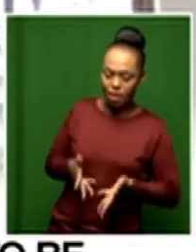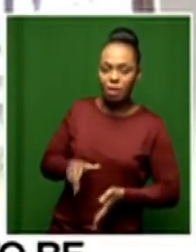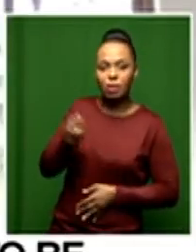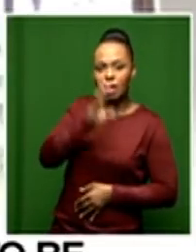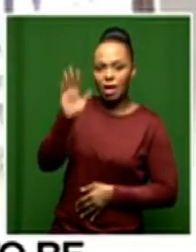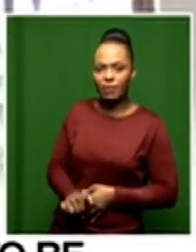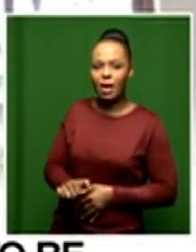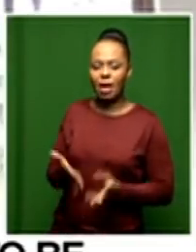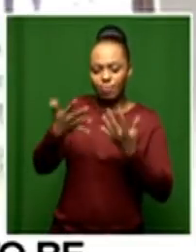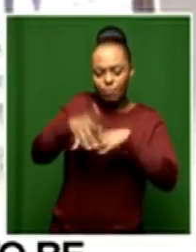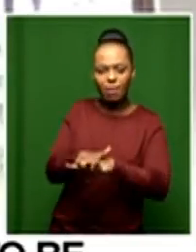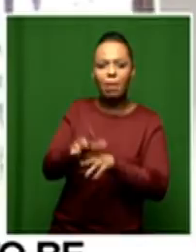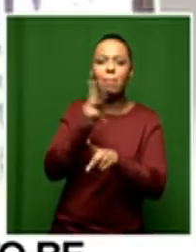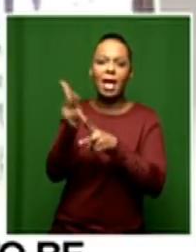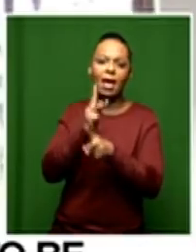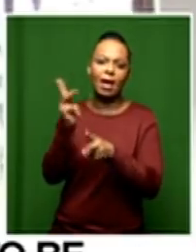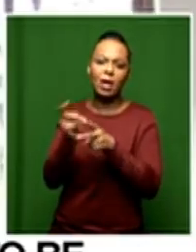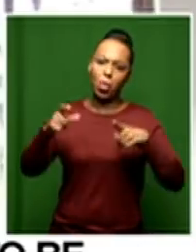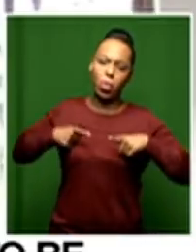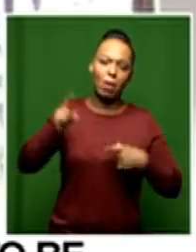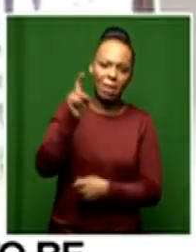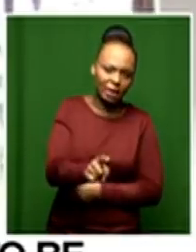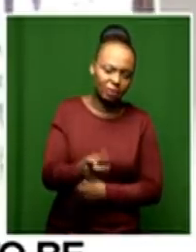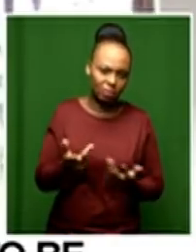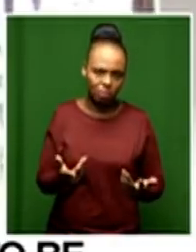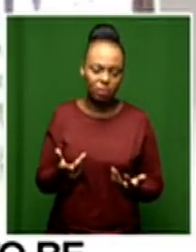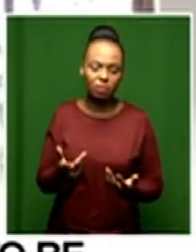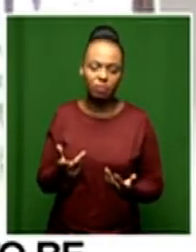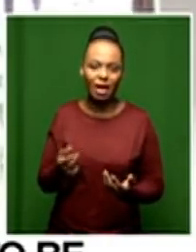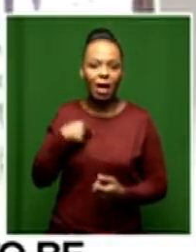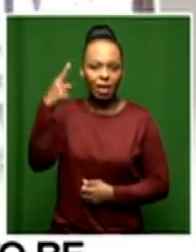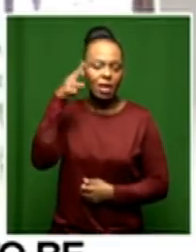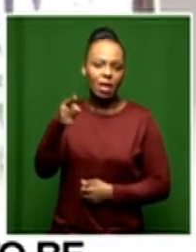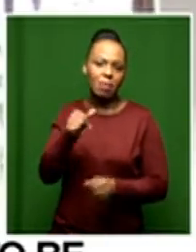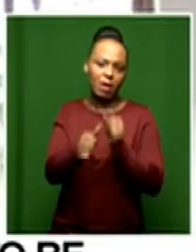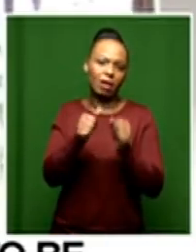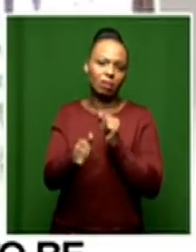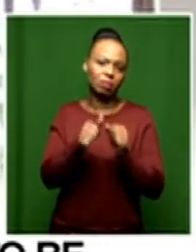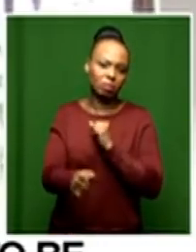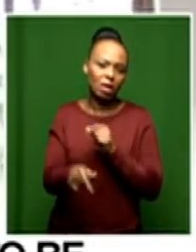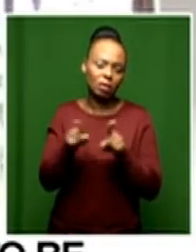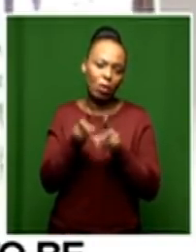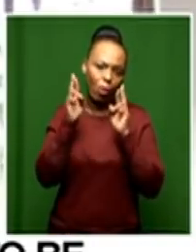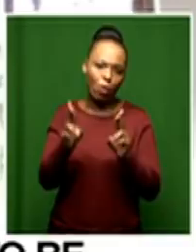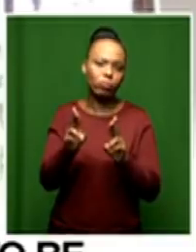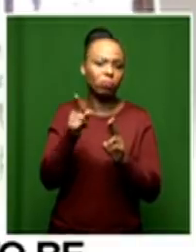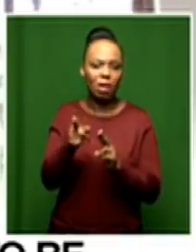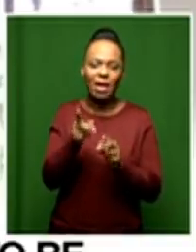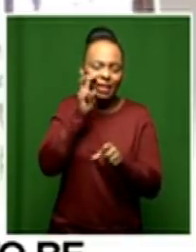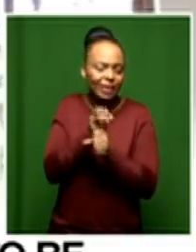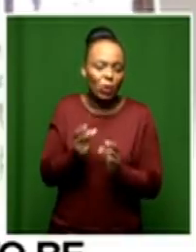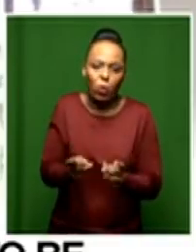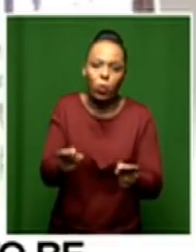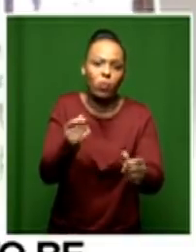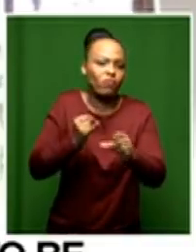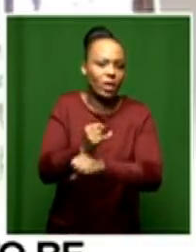plan, which I believe that's been working at the moment, and I really hope to see that happening quite quicker,